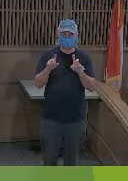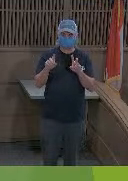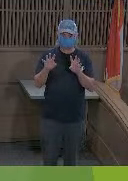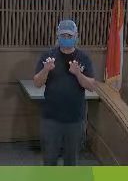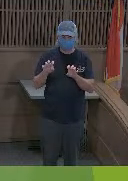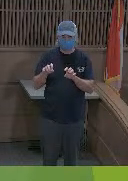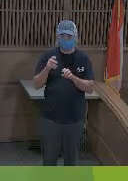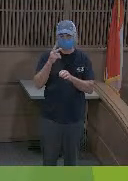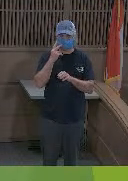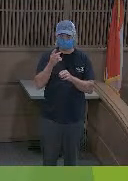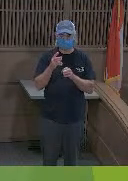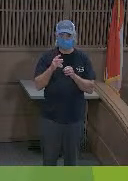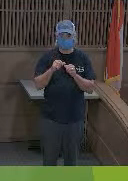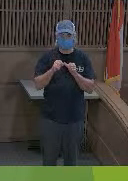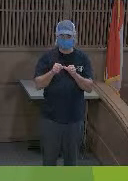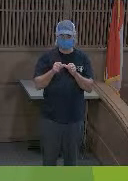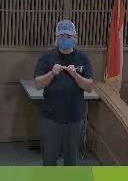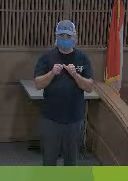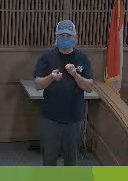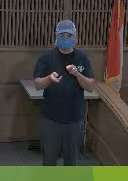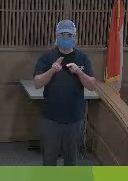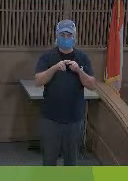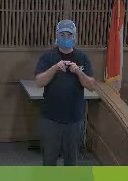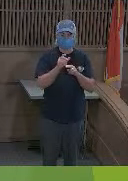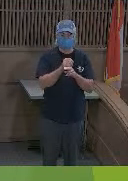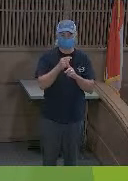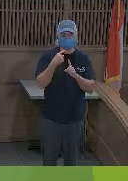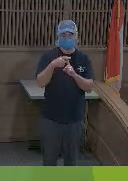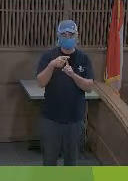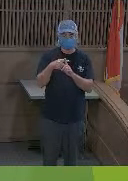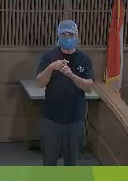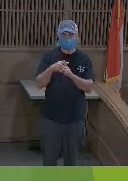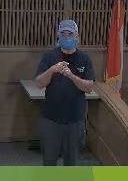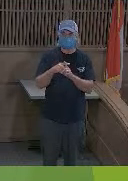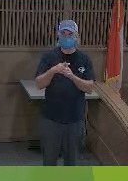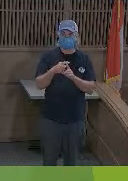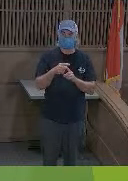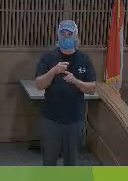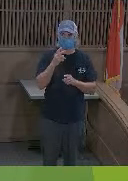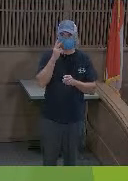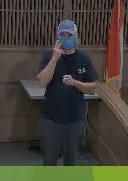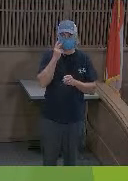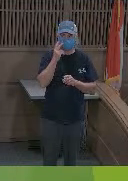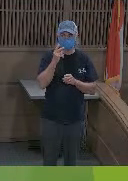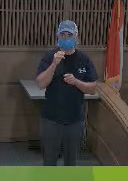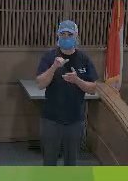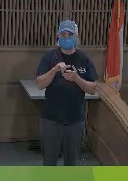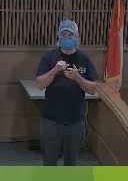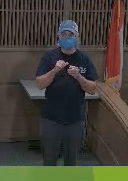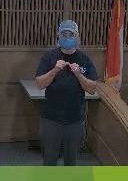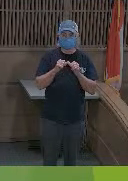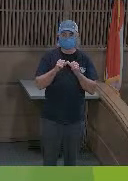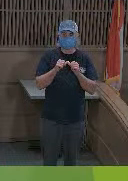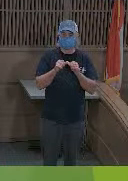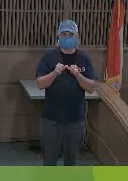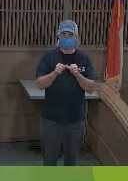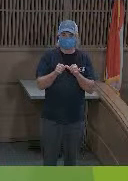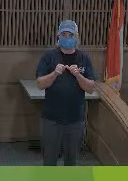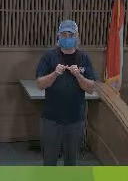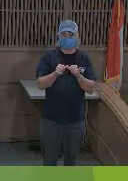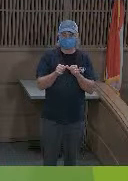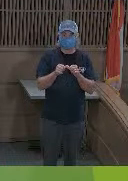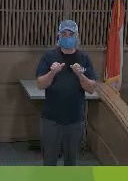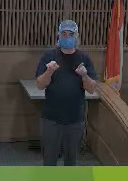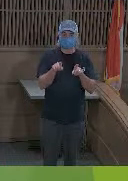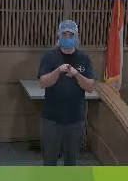continue to increase. The positivity rate, as we have stated time and time again, is one of the